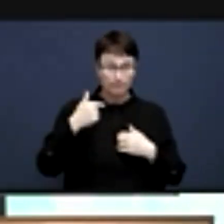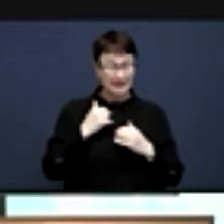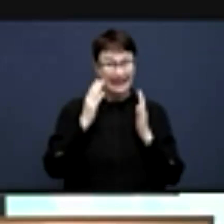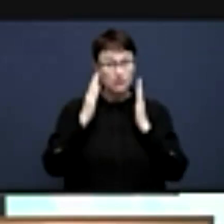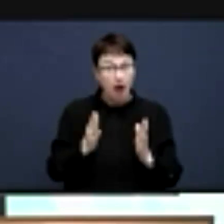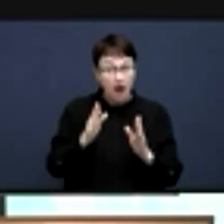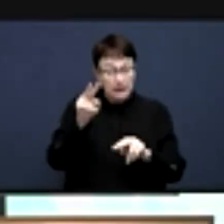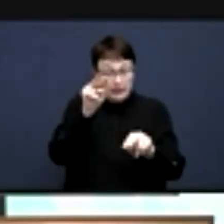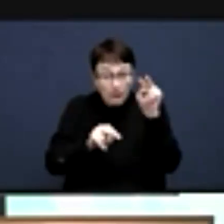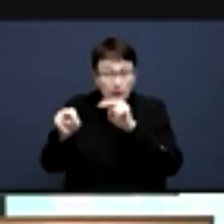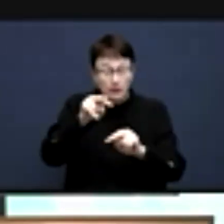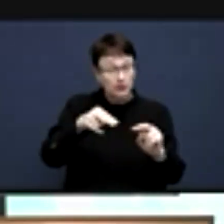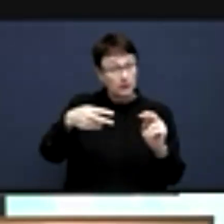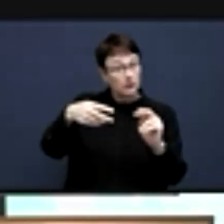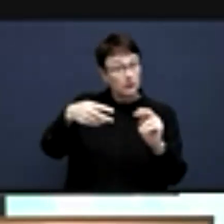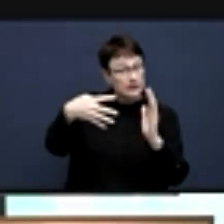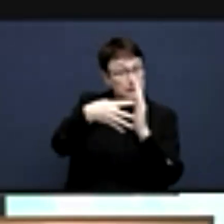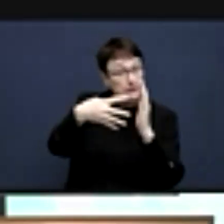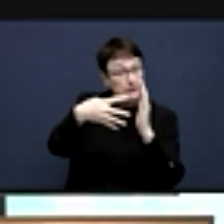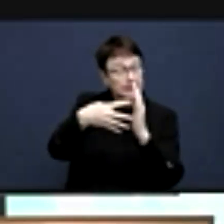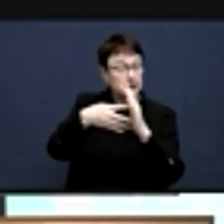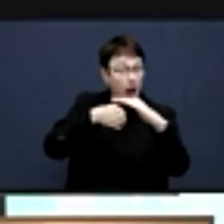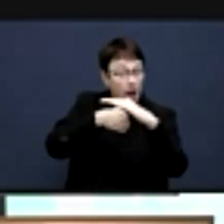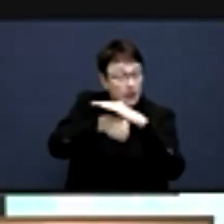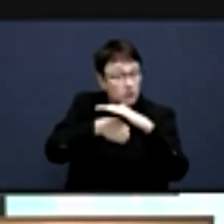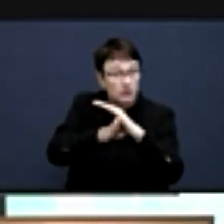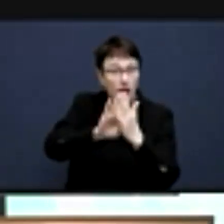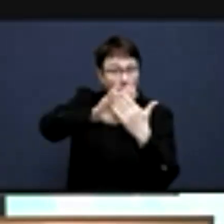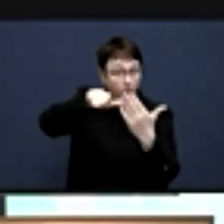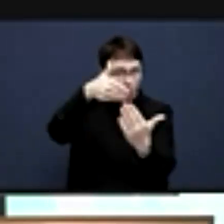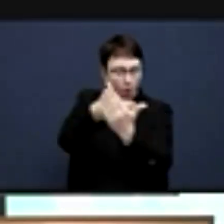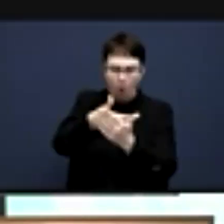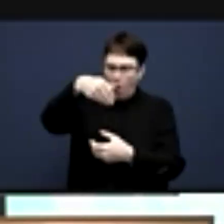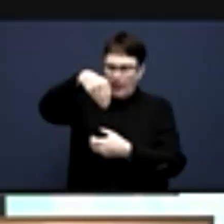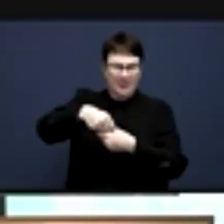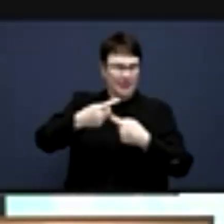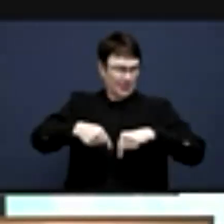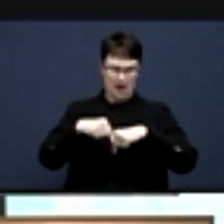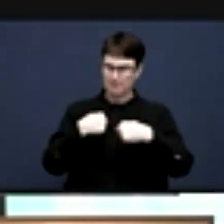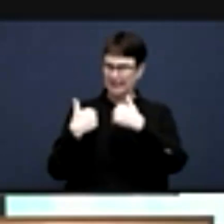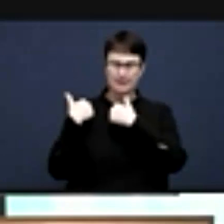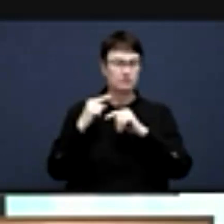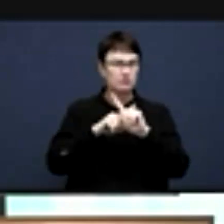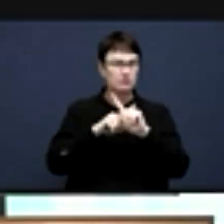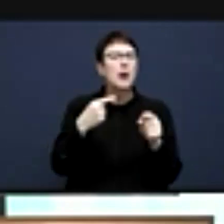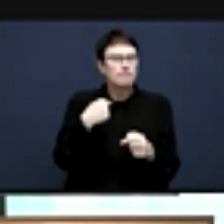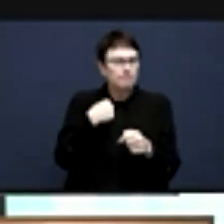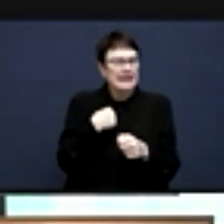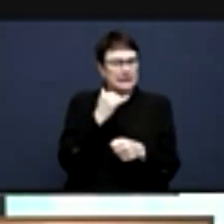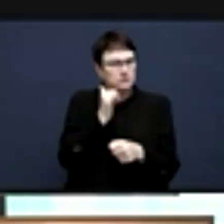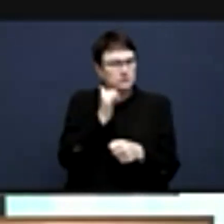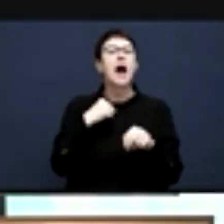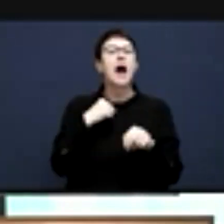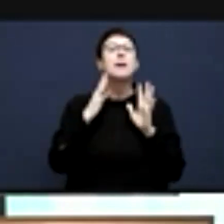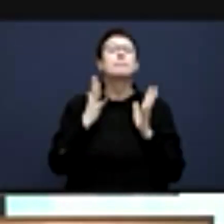our developments and all our platforms within our own organization. My job is, as part of the monitoring body, is the monitoring